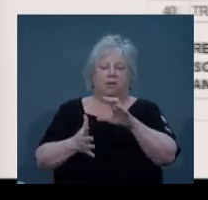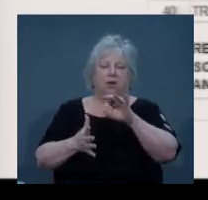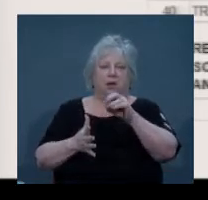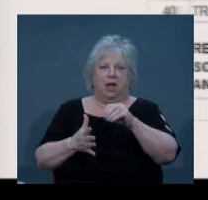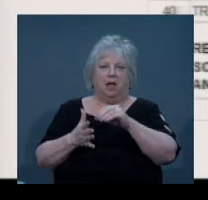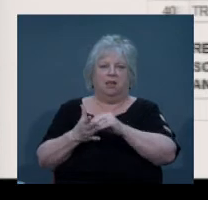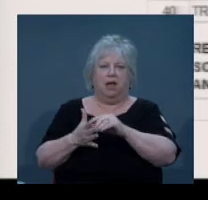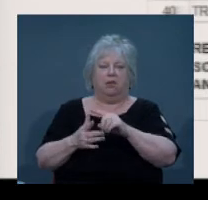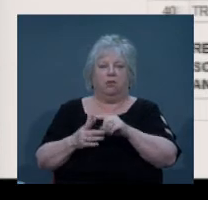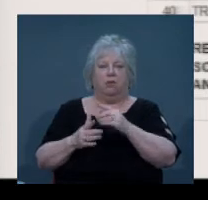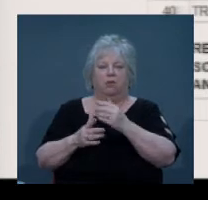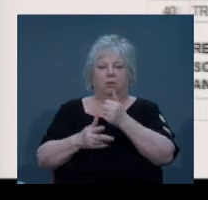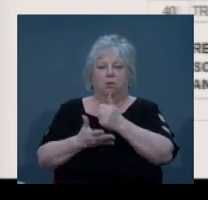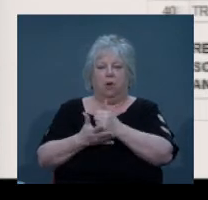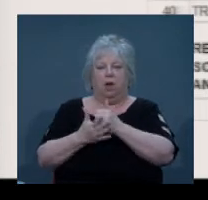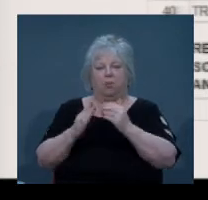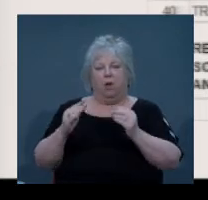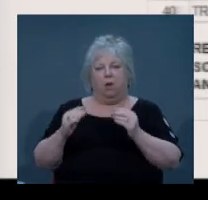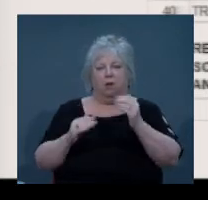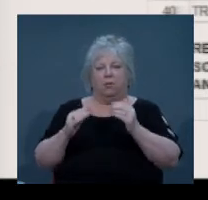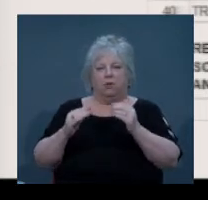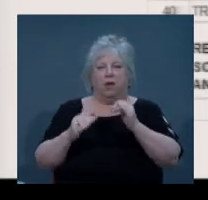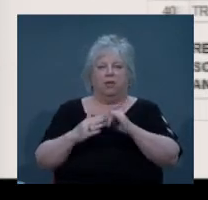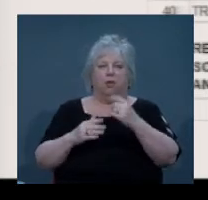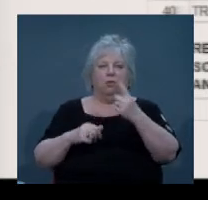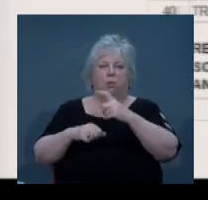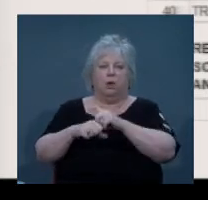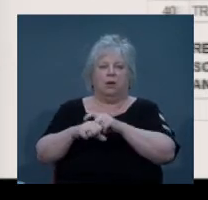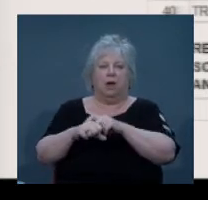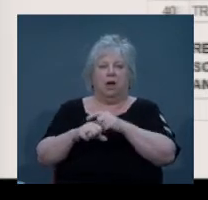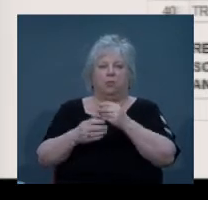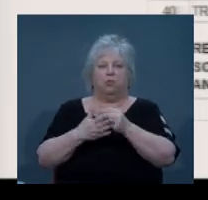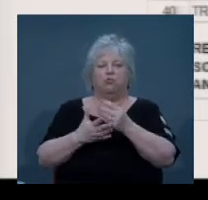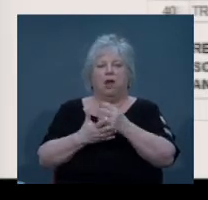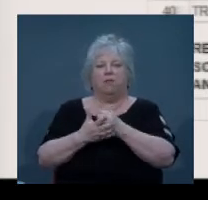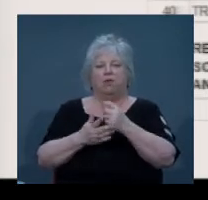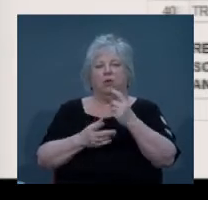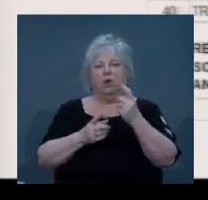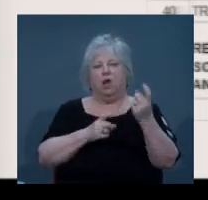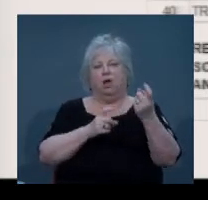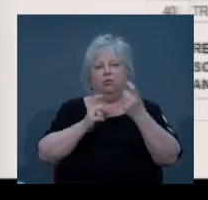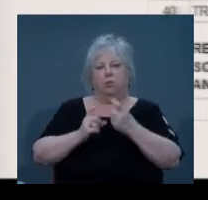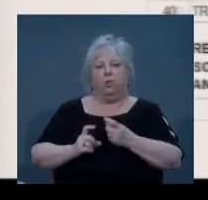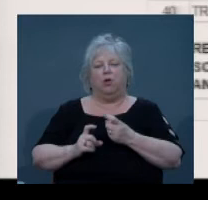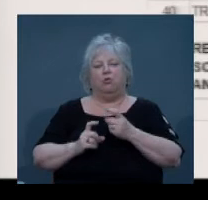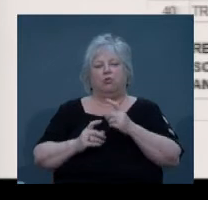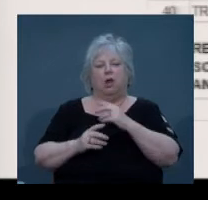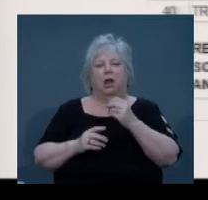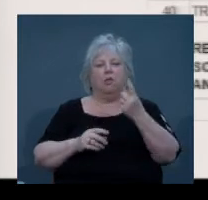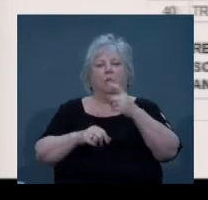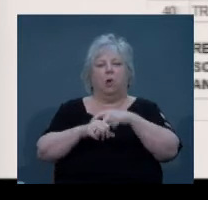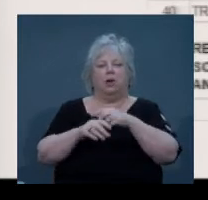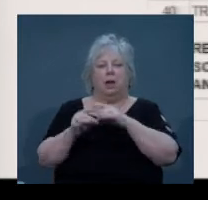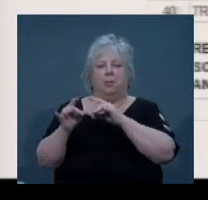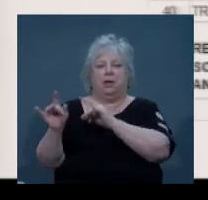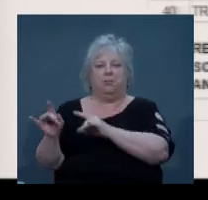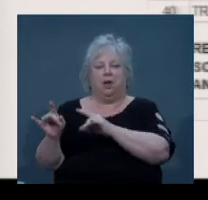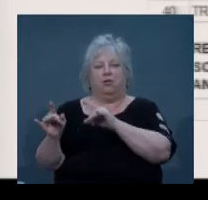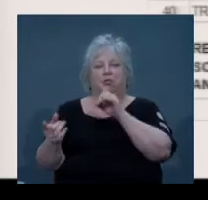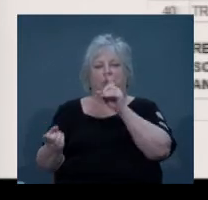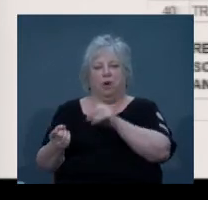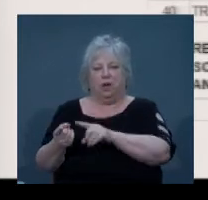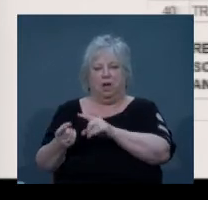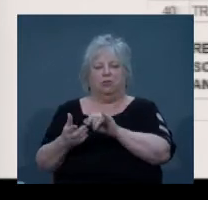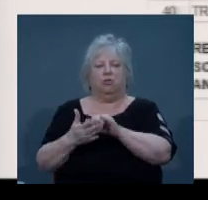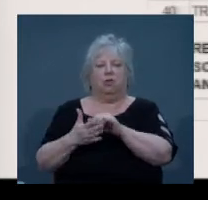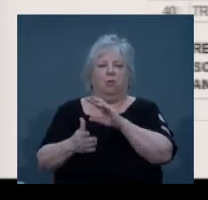$4,590,000 to help offset those one-time revenue contributions and the one-time expenditure reductions